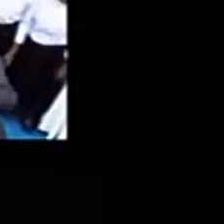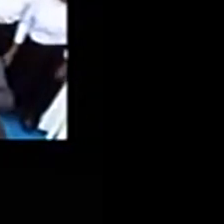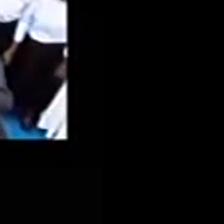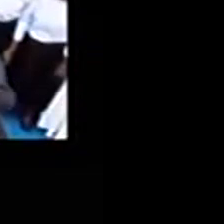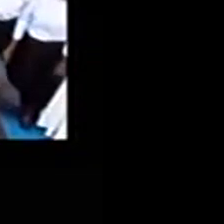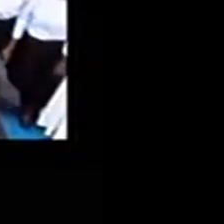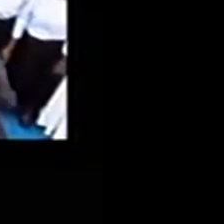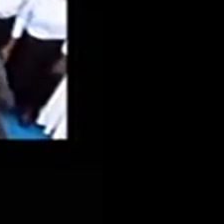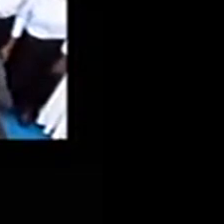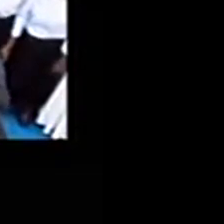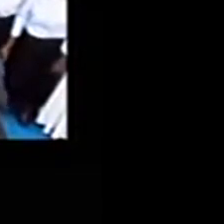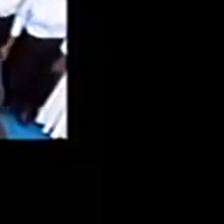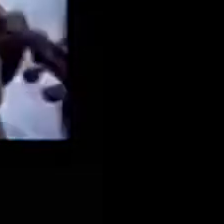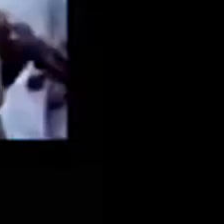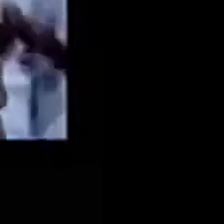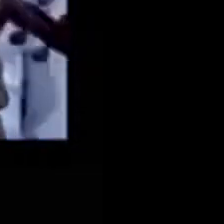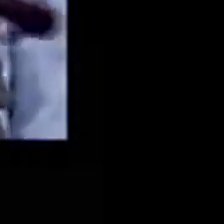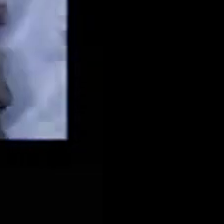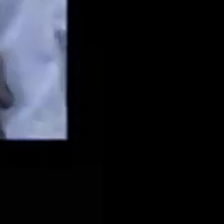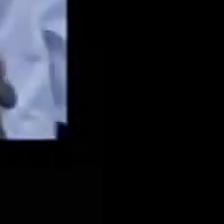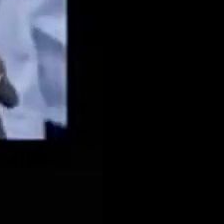been